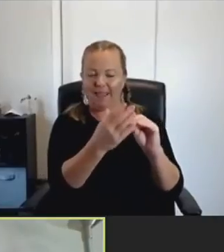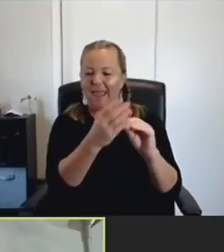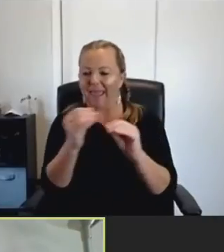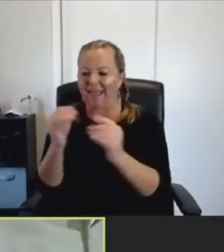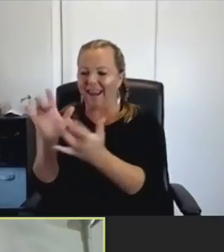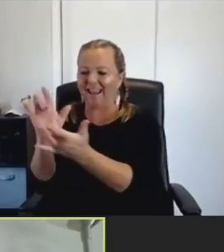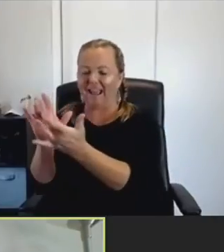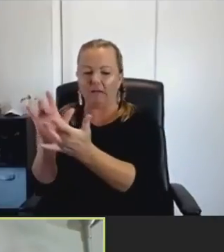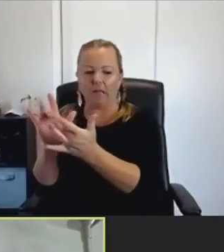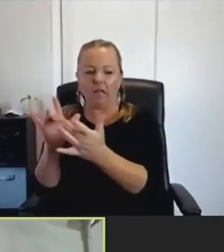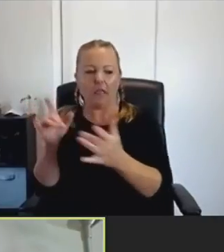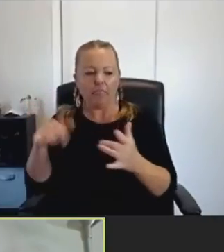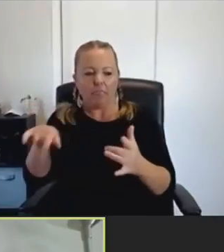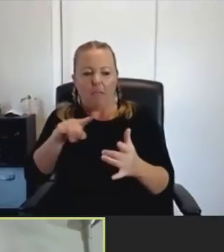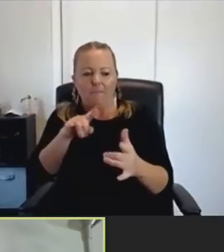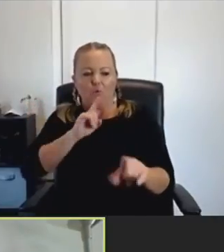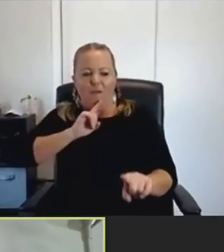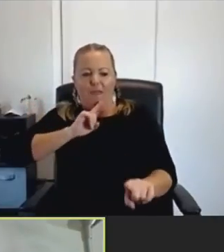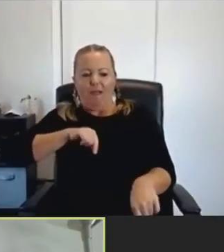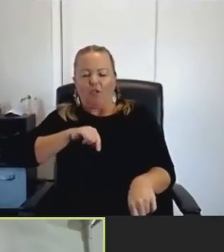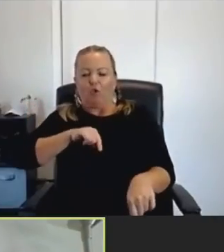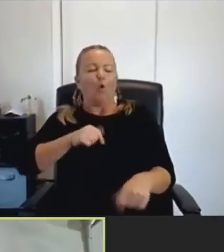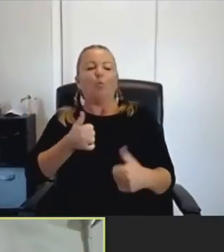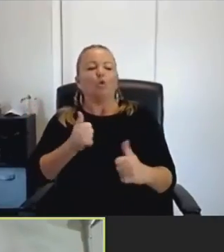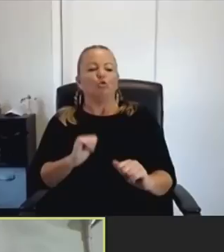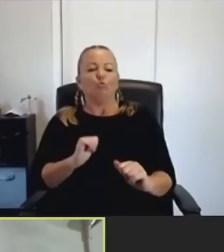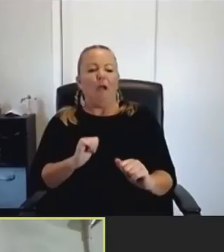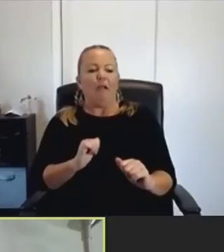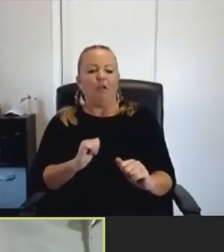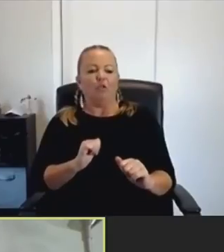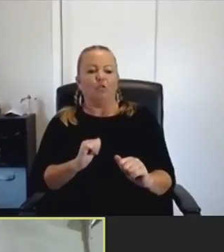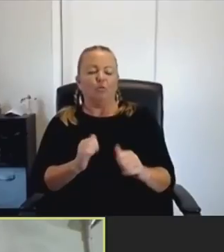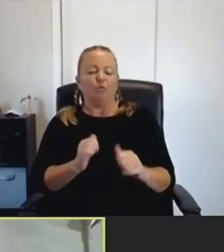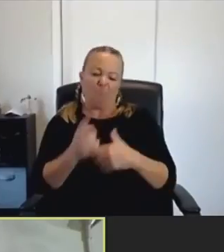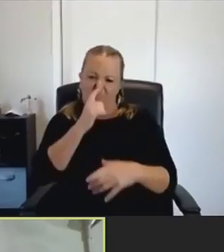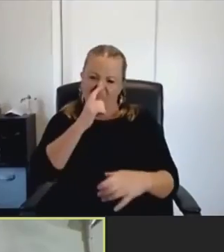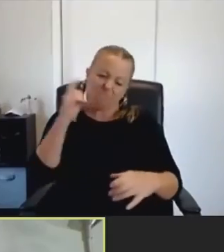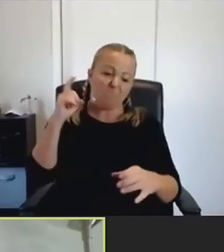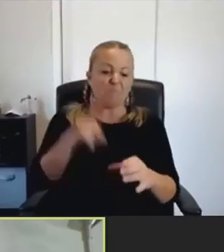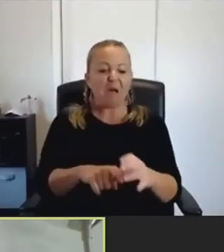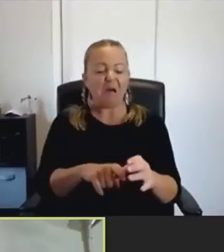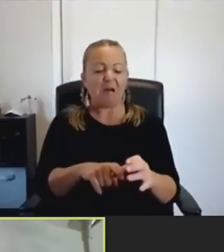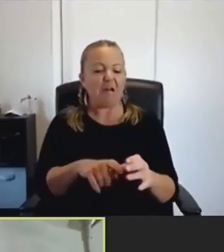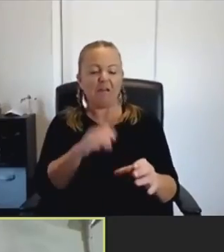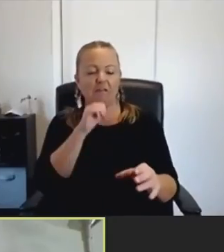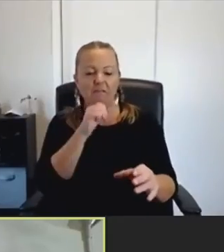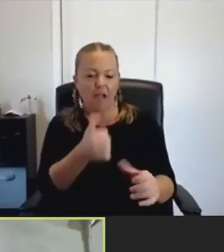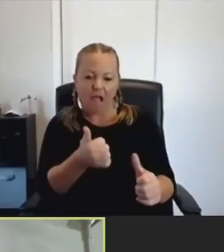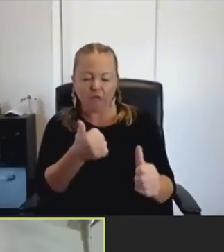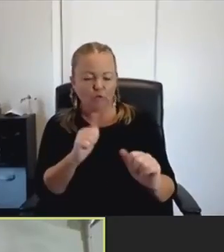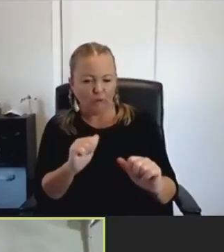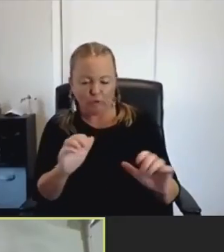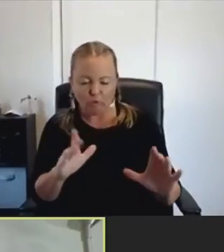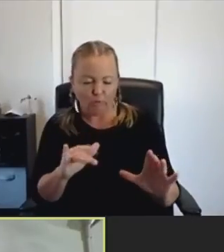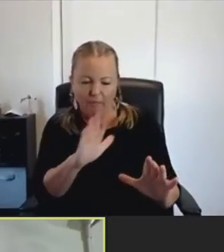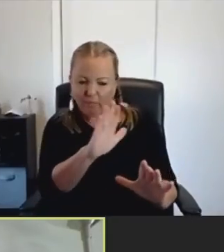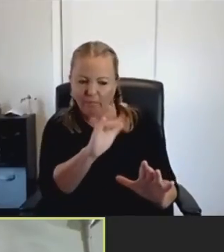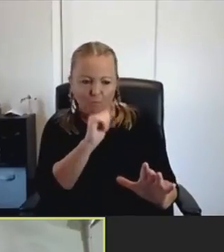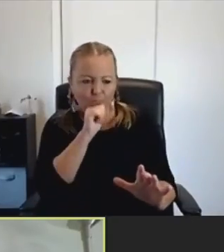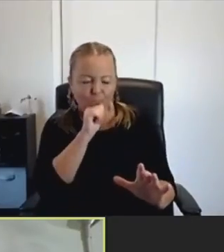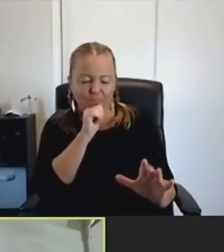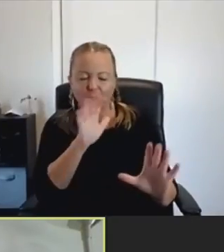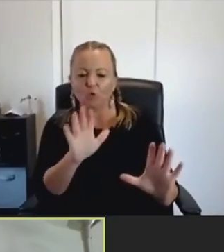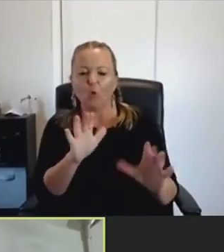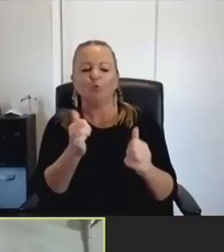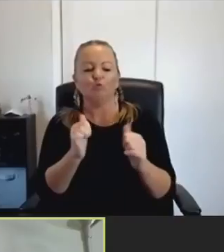department. And we're not trying to infringe on anybody's rights or invade their privacy or ask them a bunch of questions. We're really trying